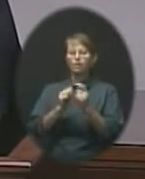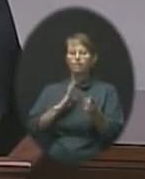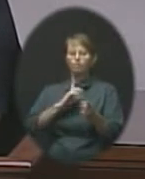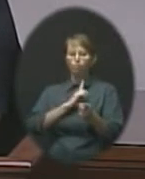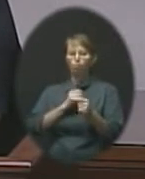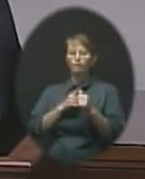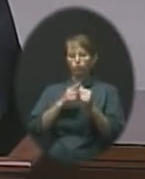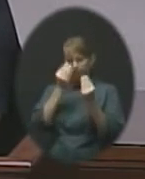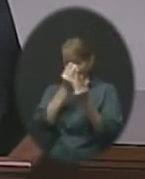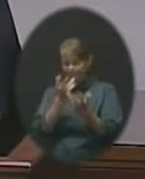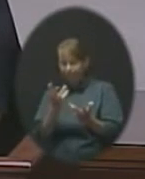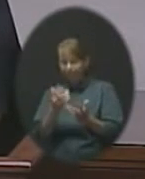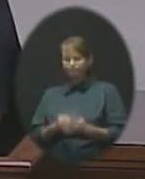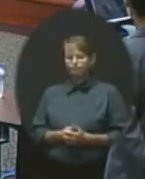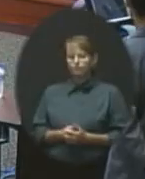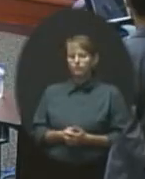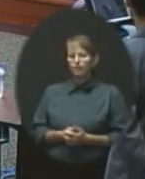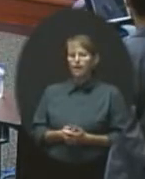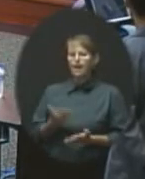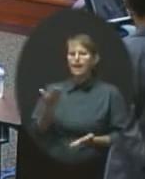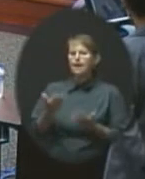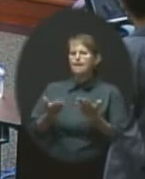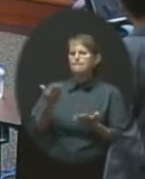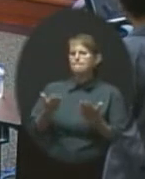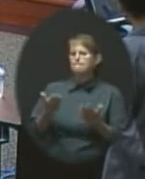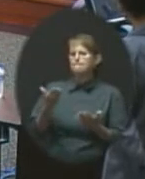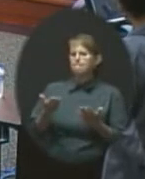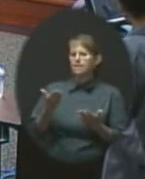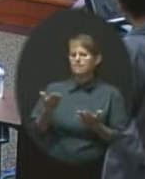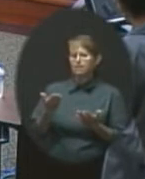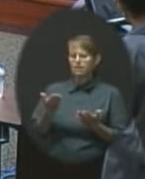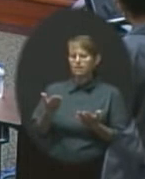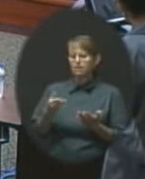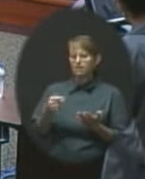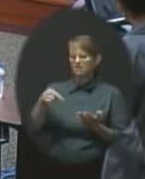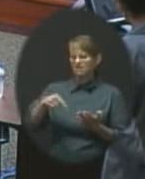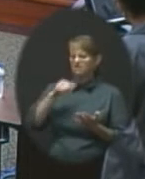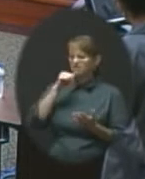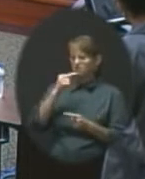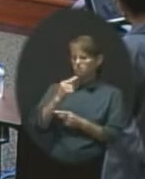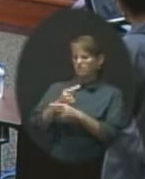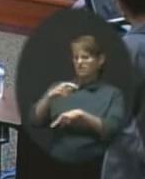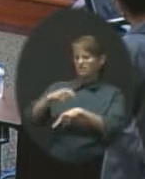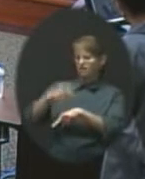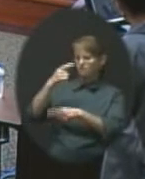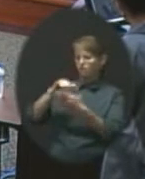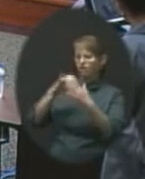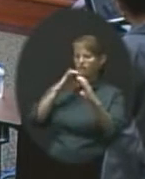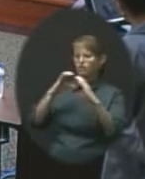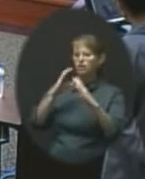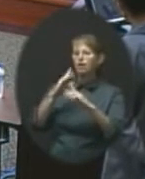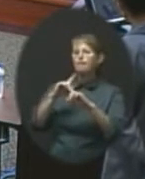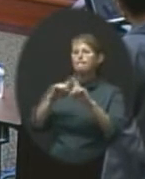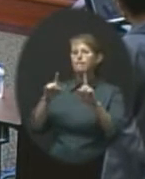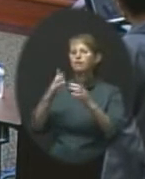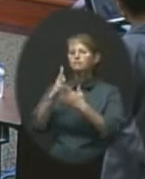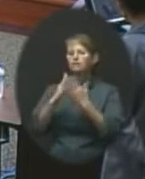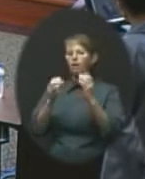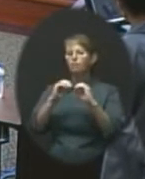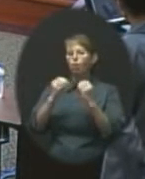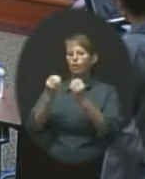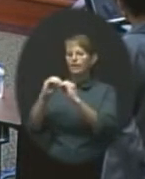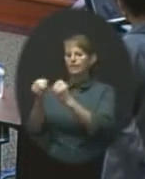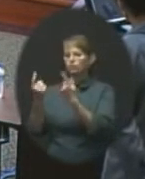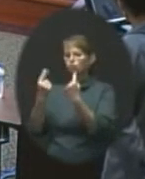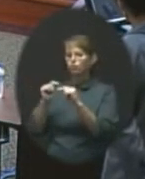this isn't the time for the conversation, but there are organizations that are trying to tell the story of schools, and it's not always positive. Mm-hmm.